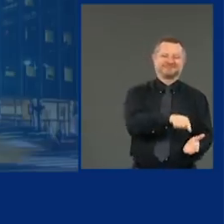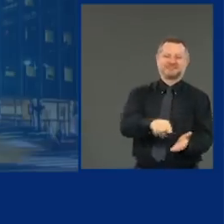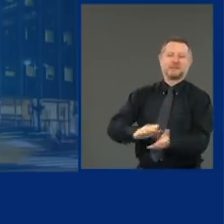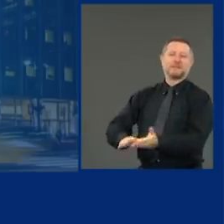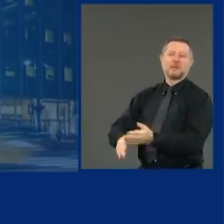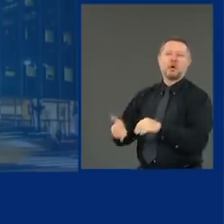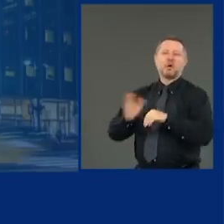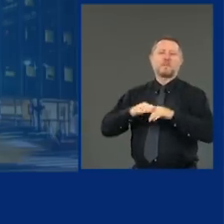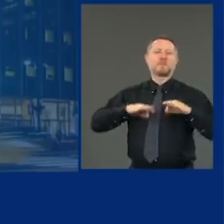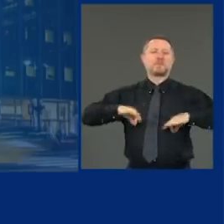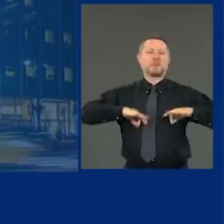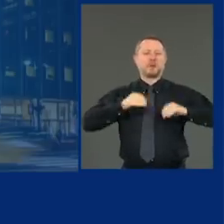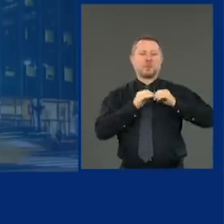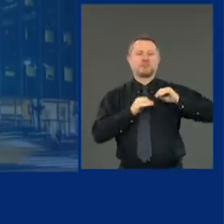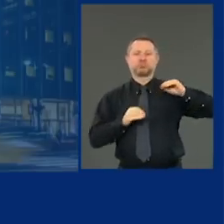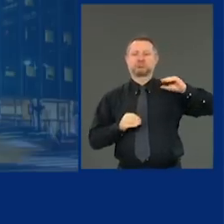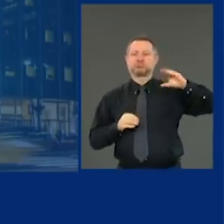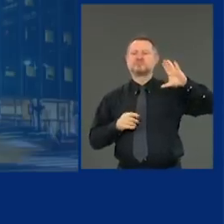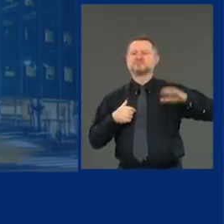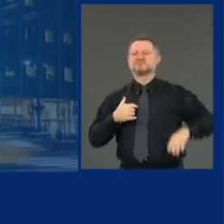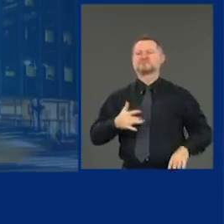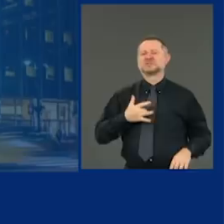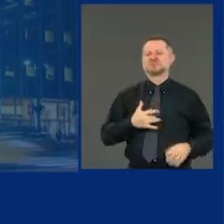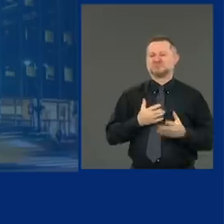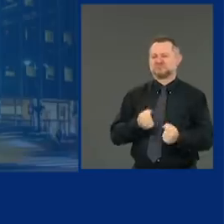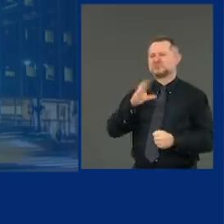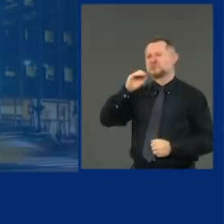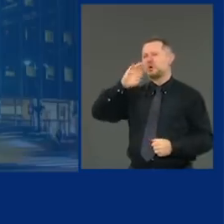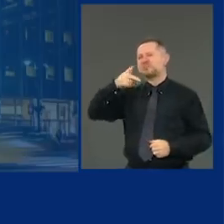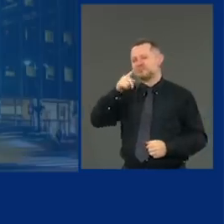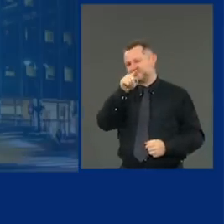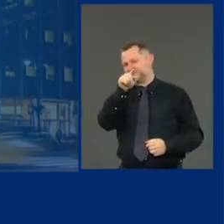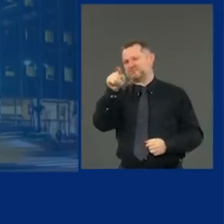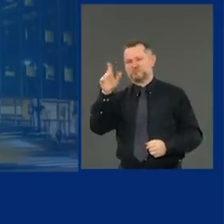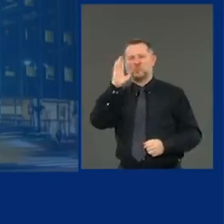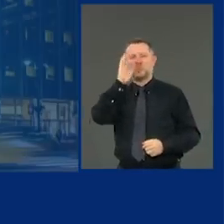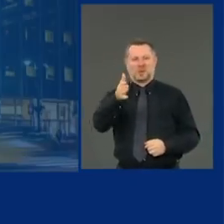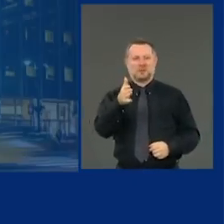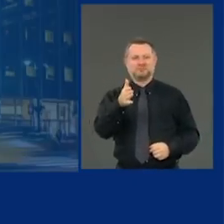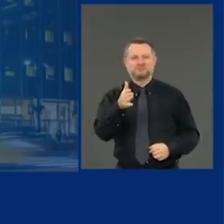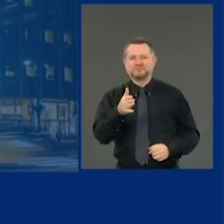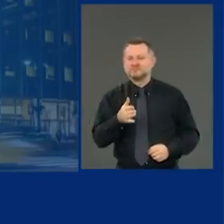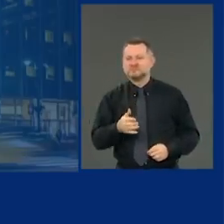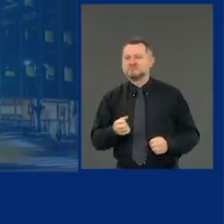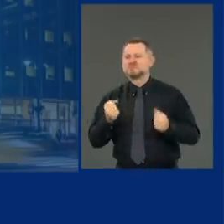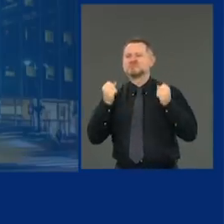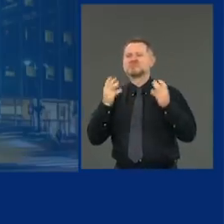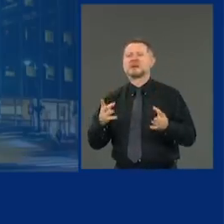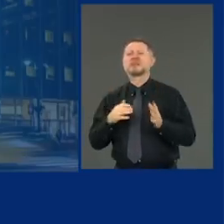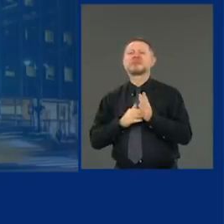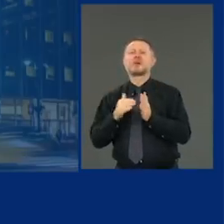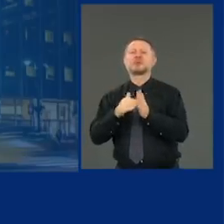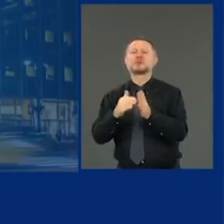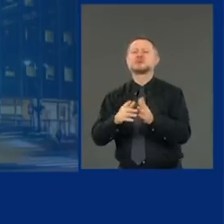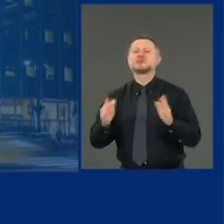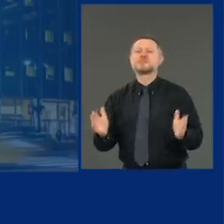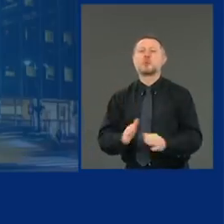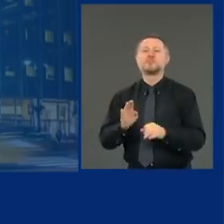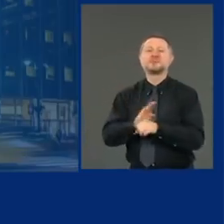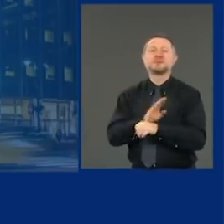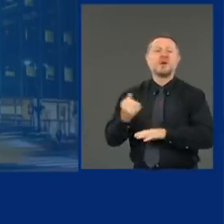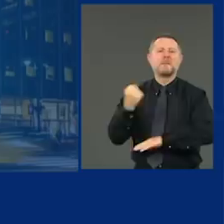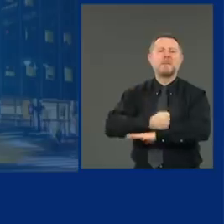And I think you're going to see corporations do that. We've lost thousands of small businesses that just are not going to reopen